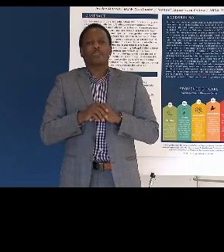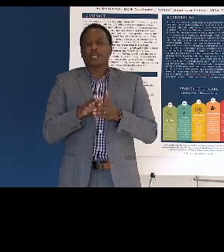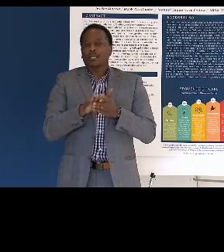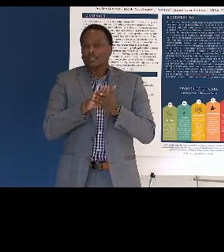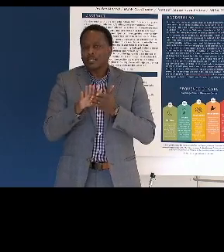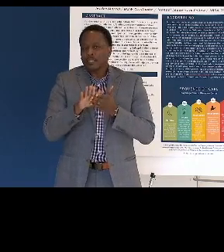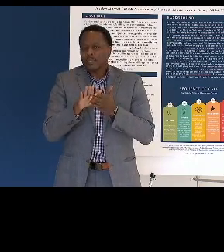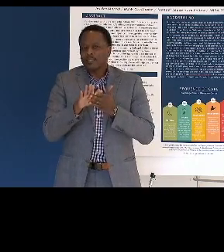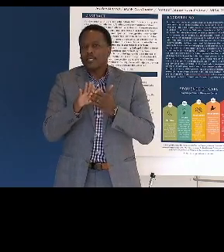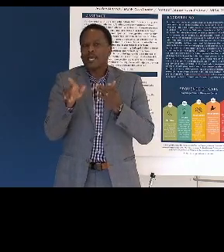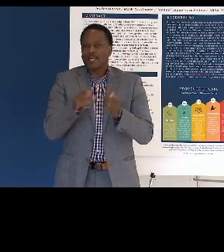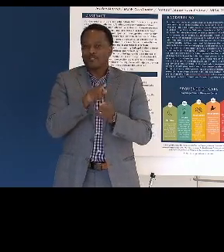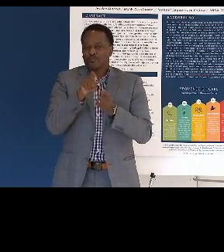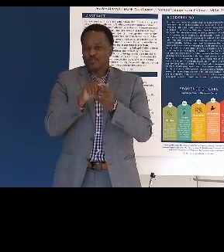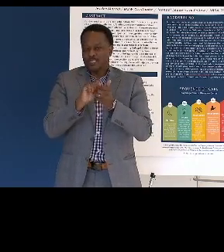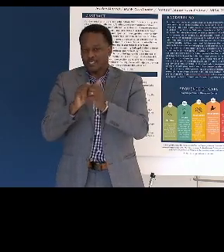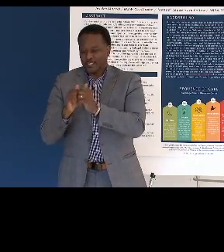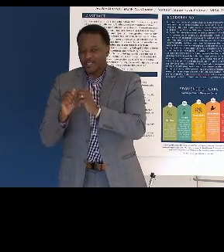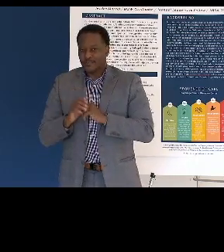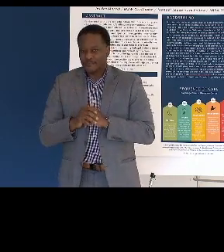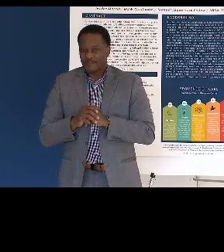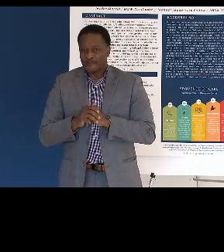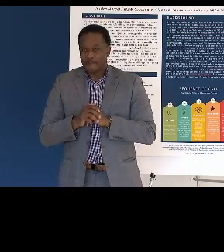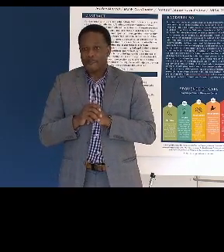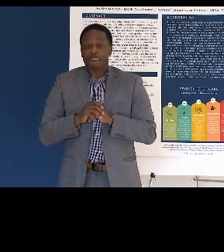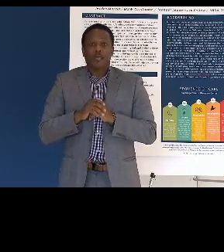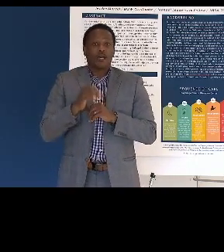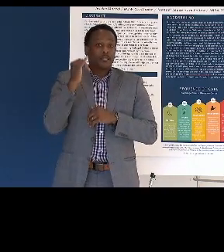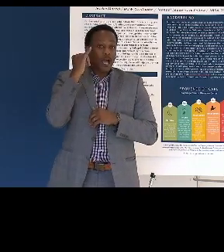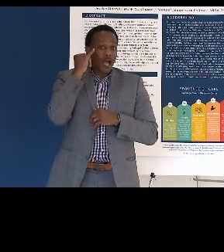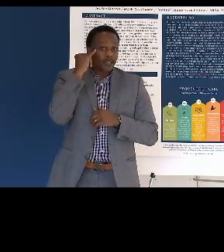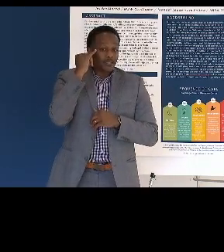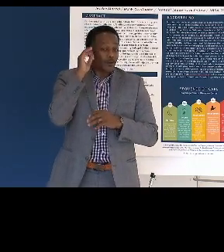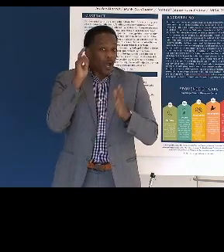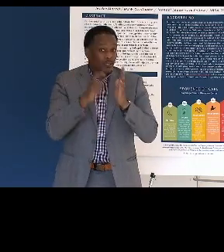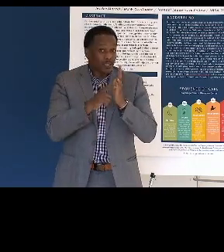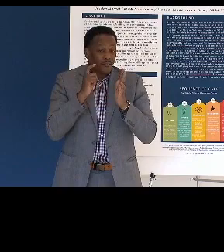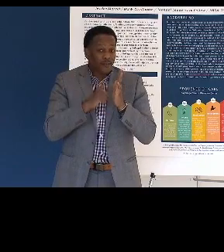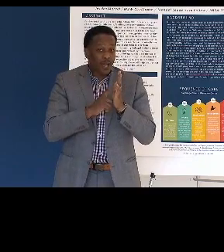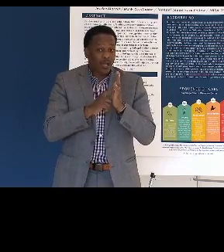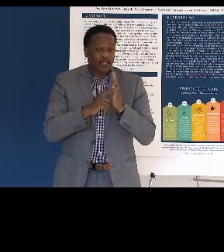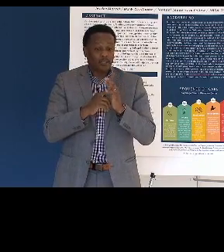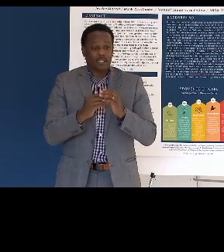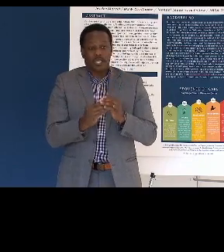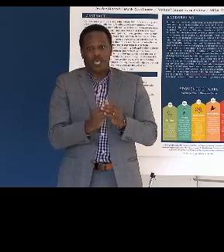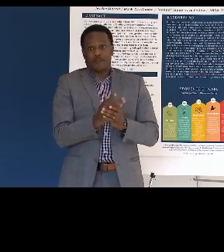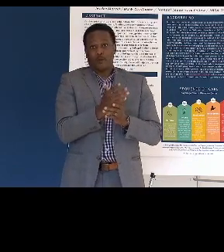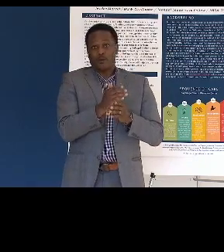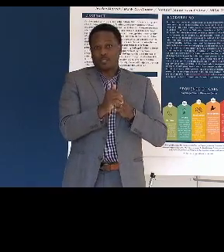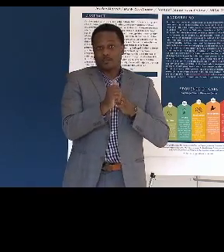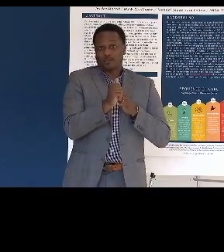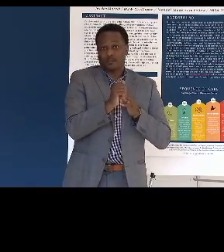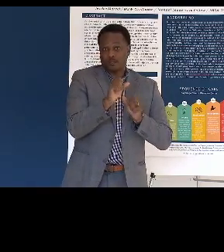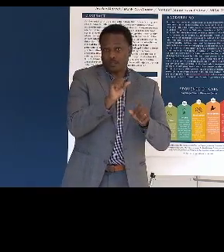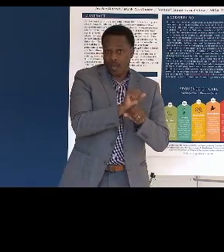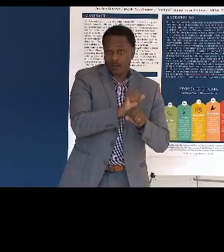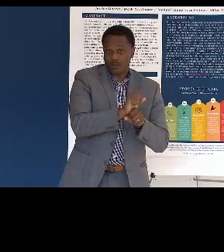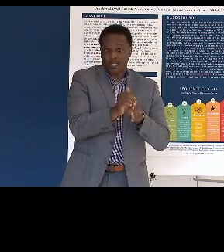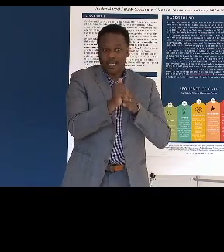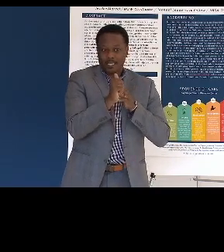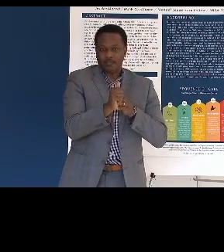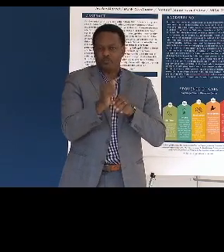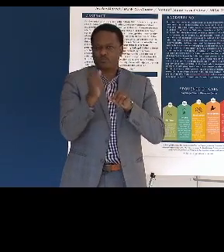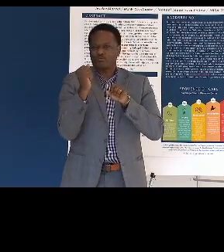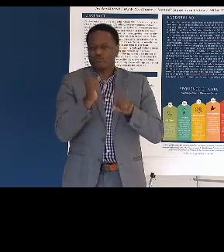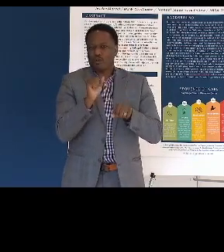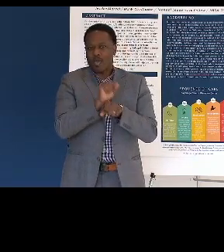strategic. We identify emerging social work leaders with strong academic records, and many